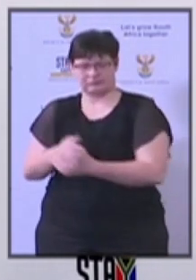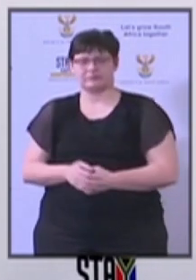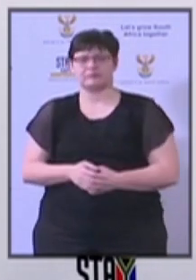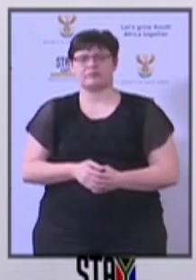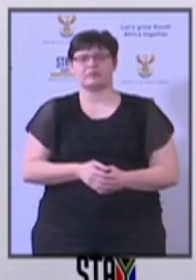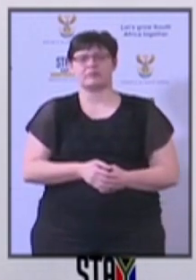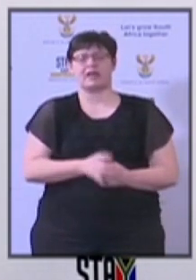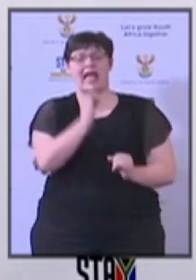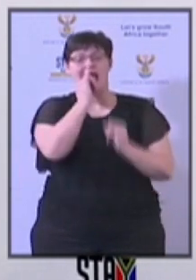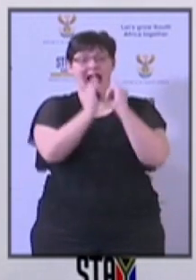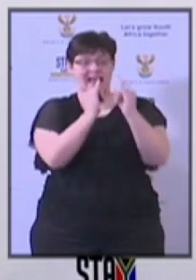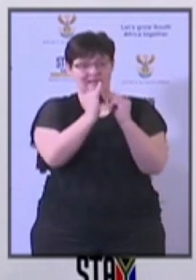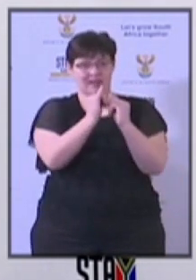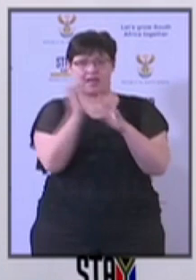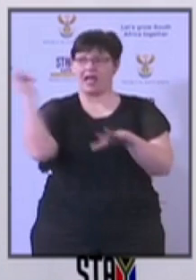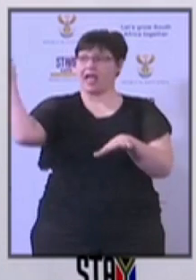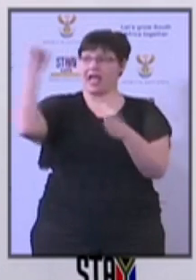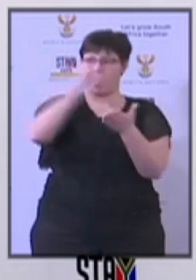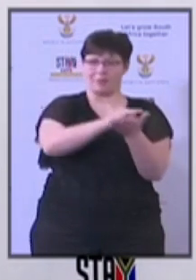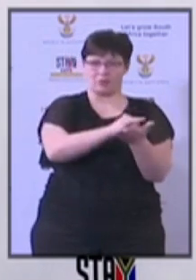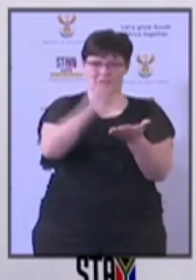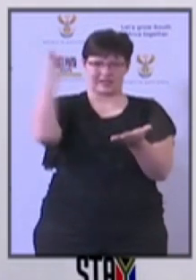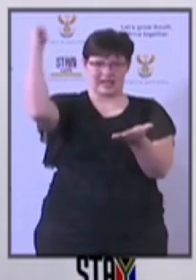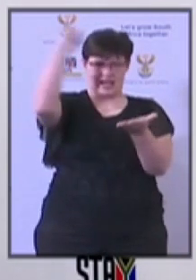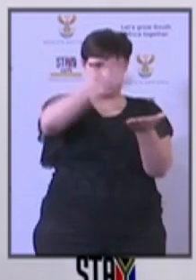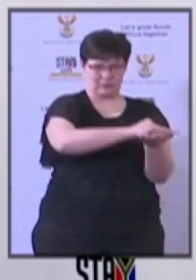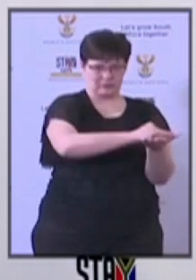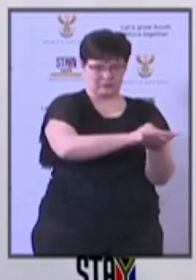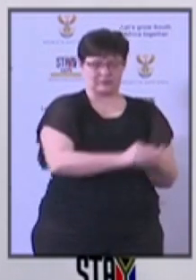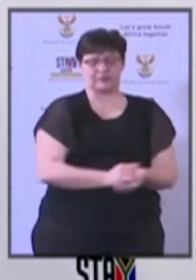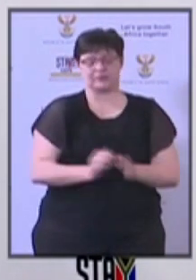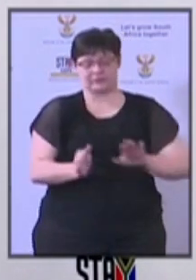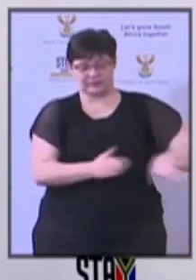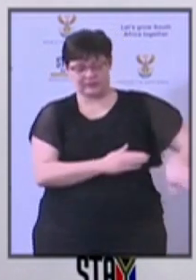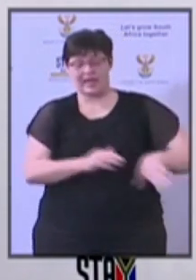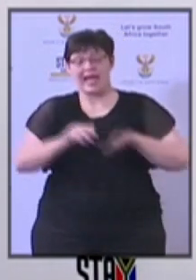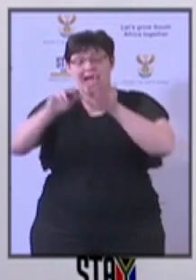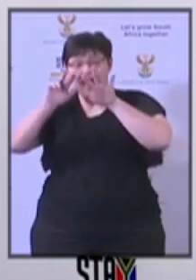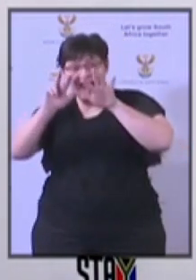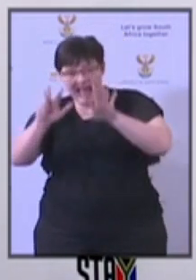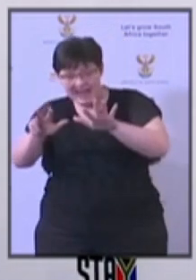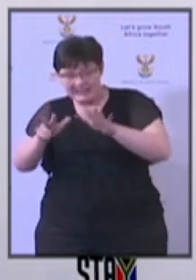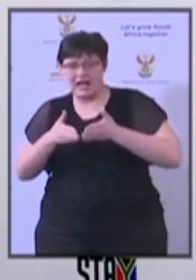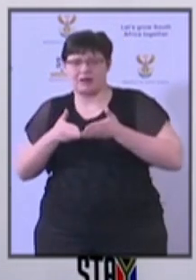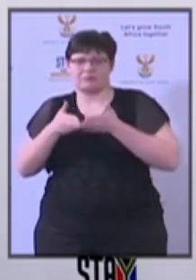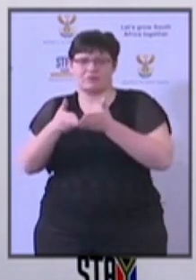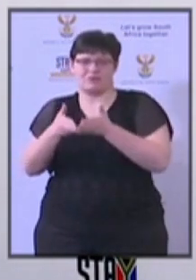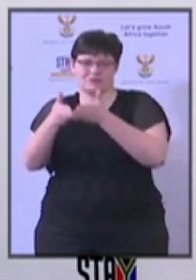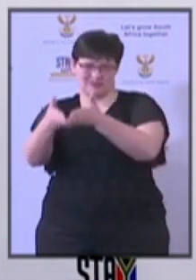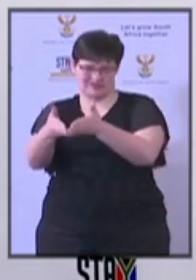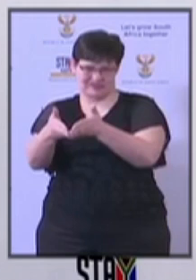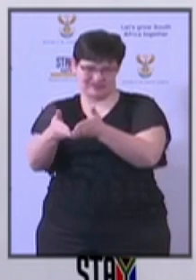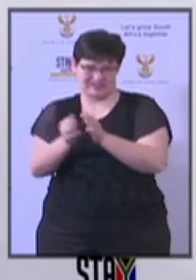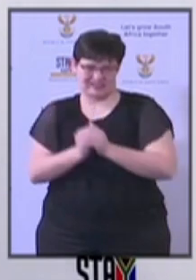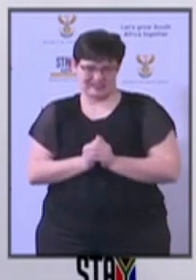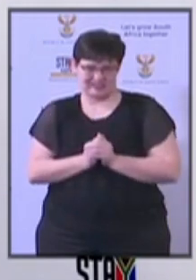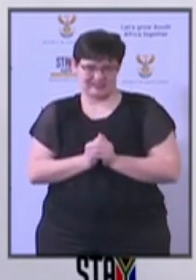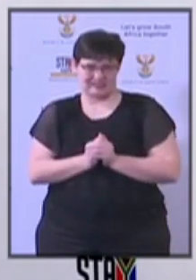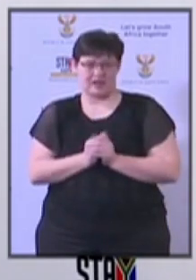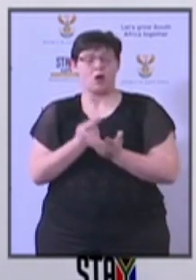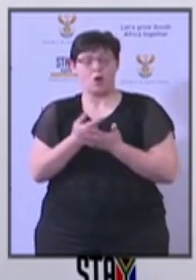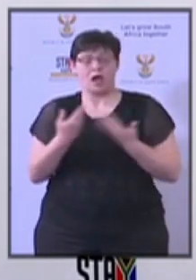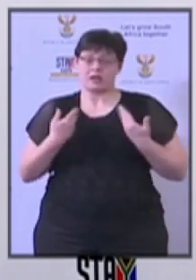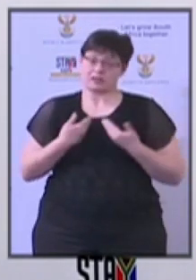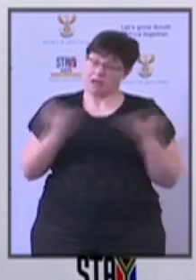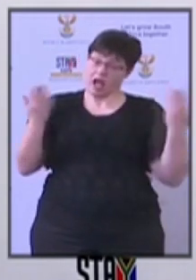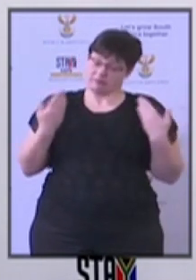them are airports, international airports. 8 of them are seaports. When the lock level